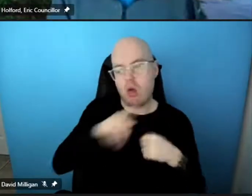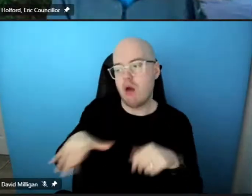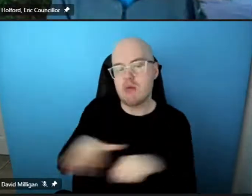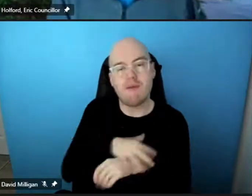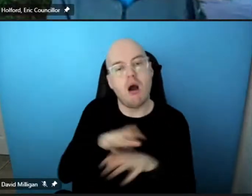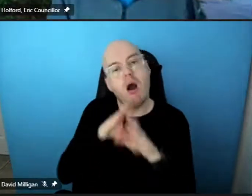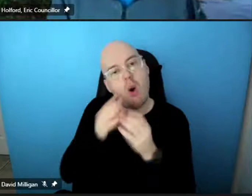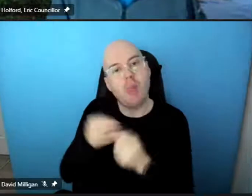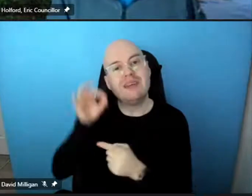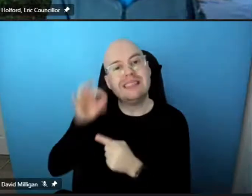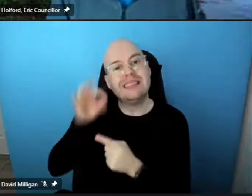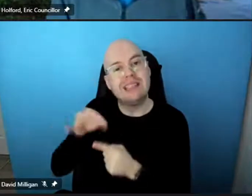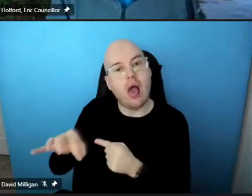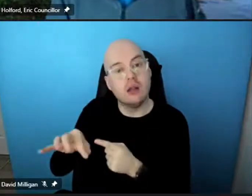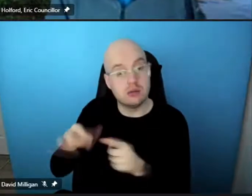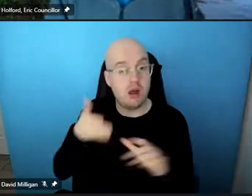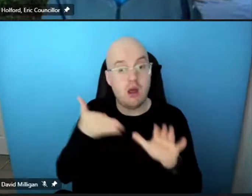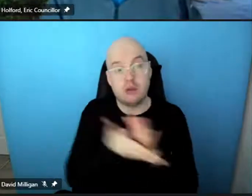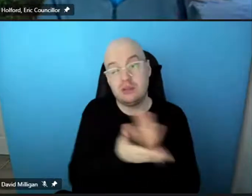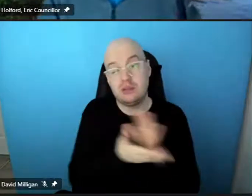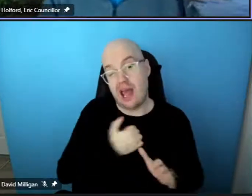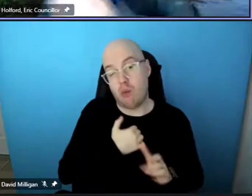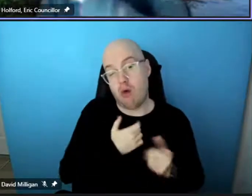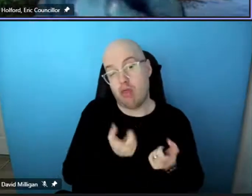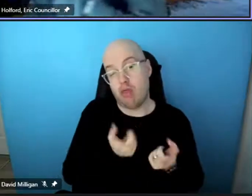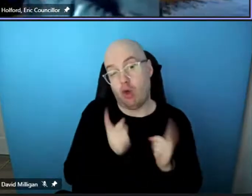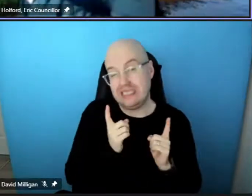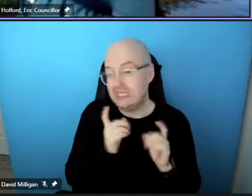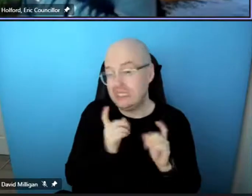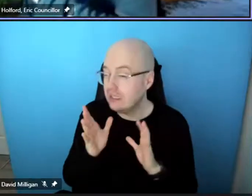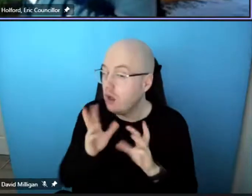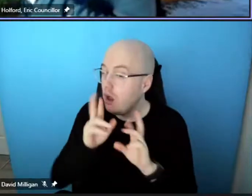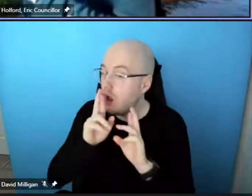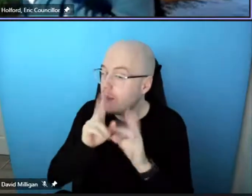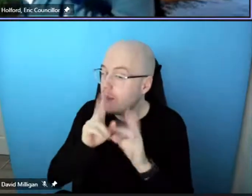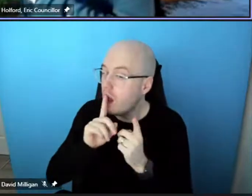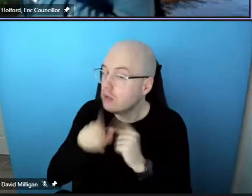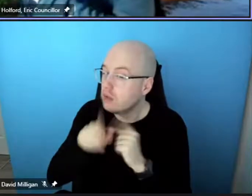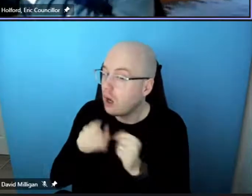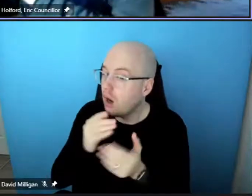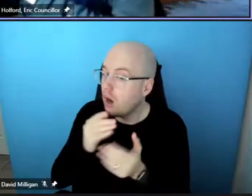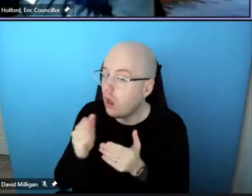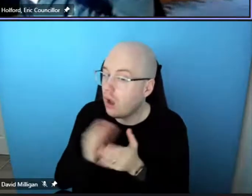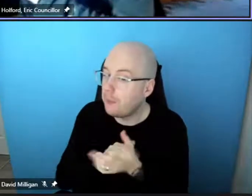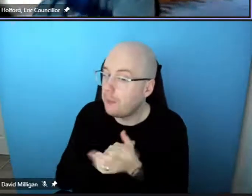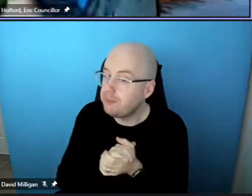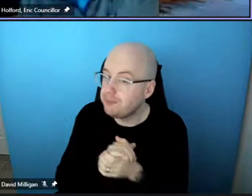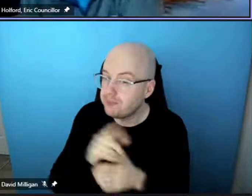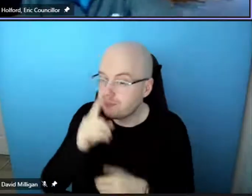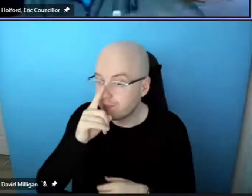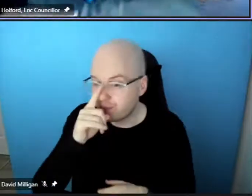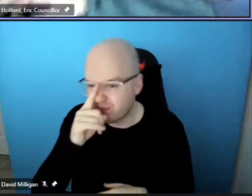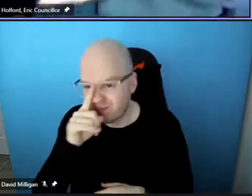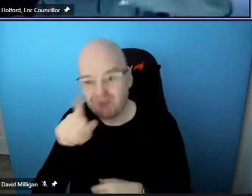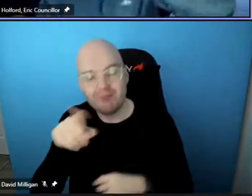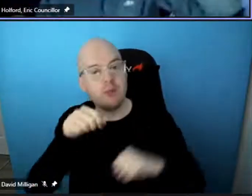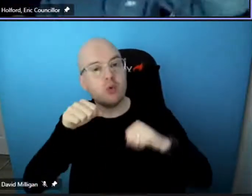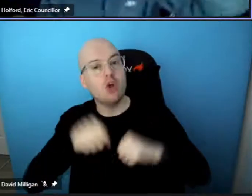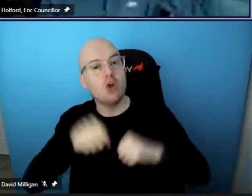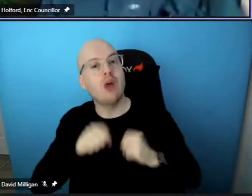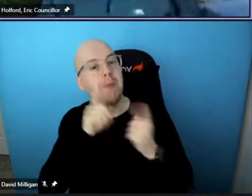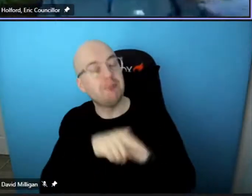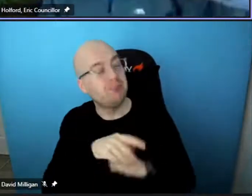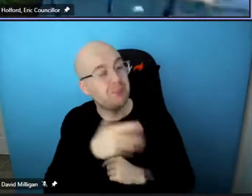authority. Does that answer your question for you? Yes, it does really. Yes, it's just that obviously it's outside